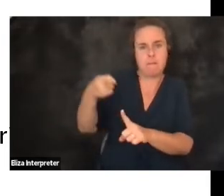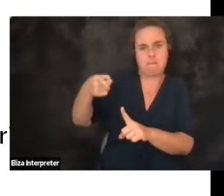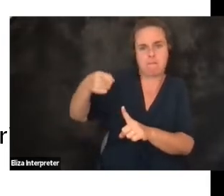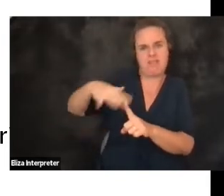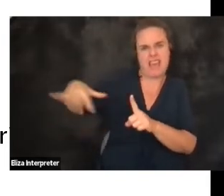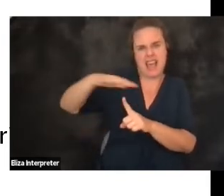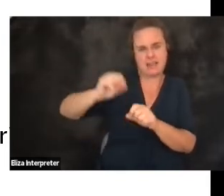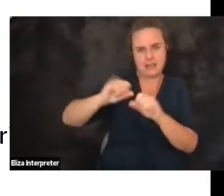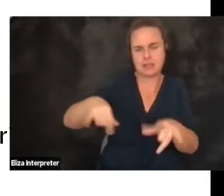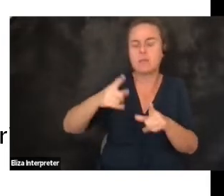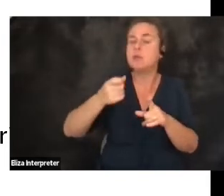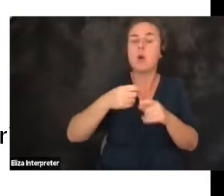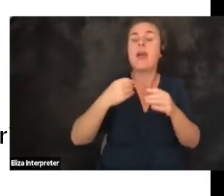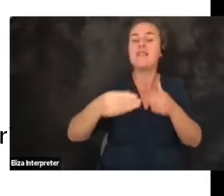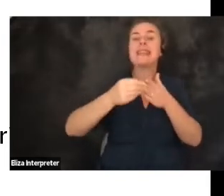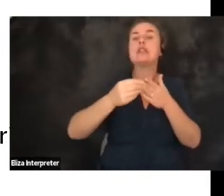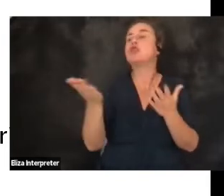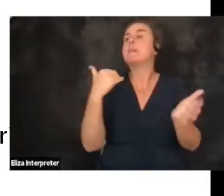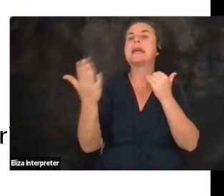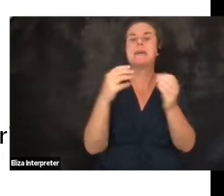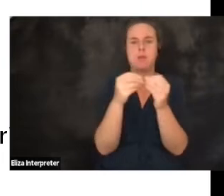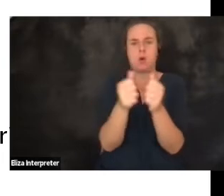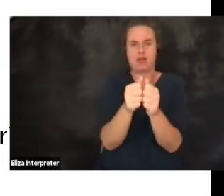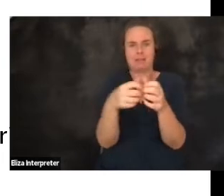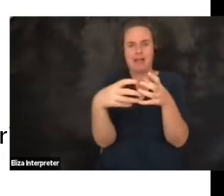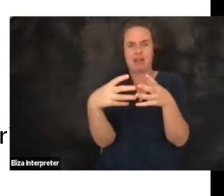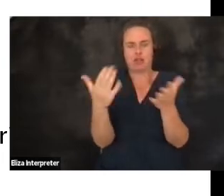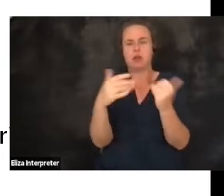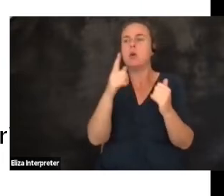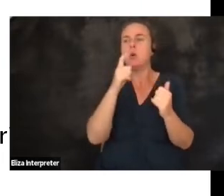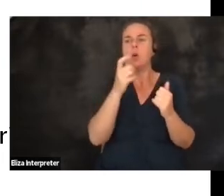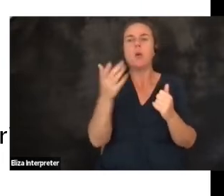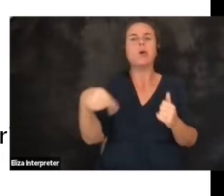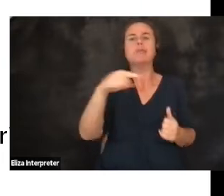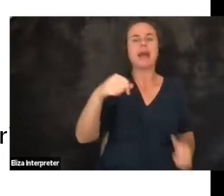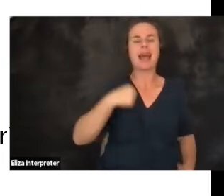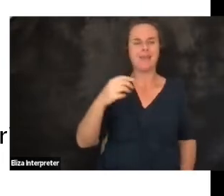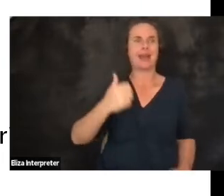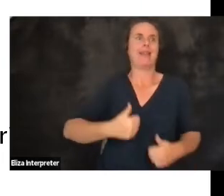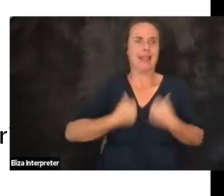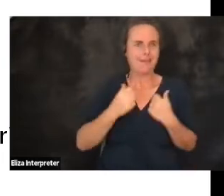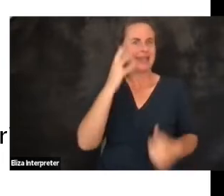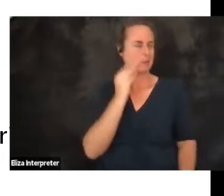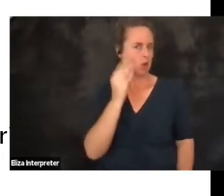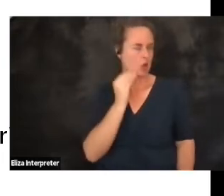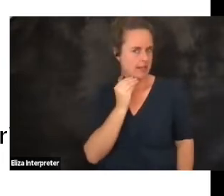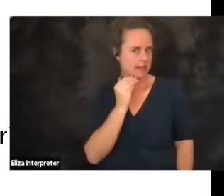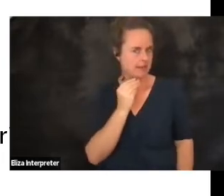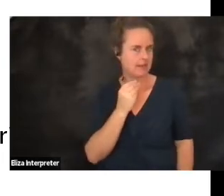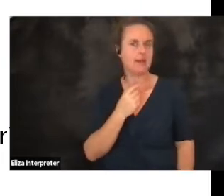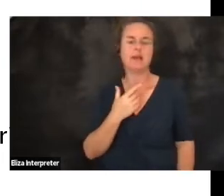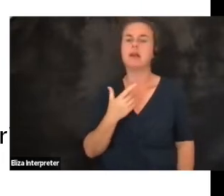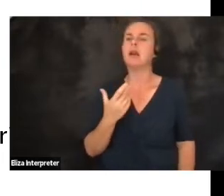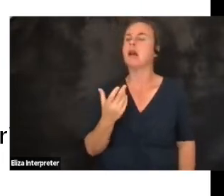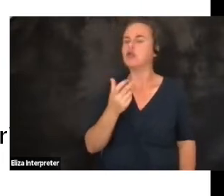the leadership. It gets us out to the folks who have lived experience of trying to navigate these systems,